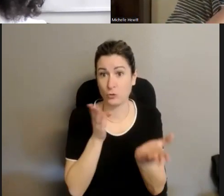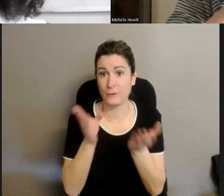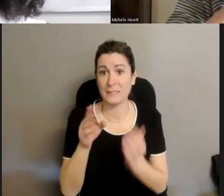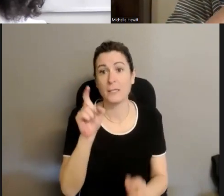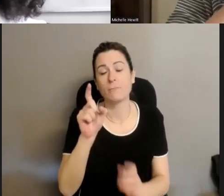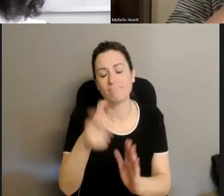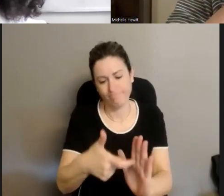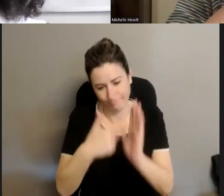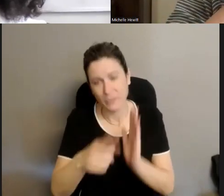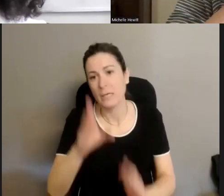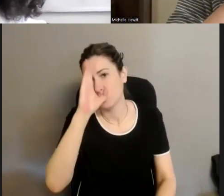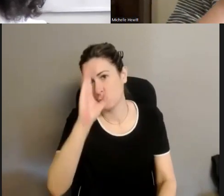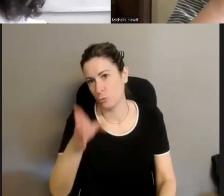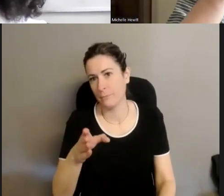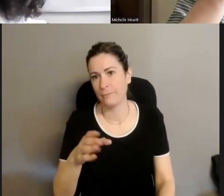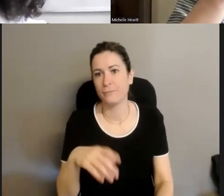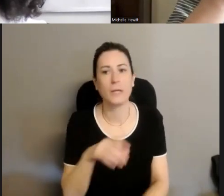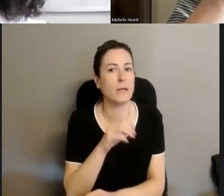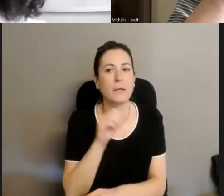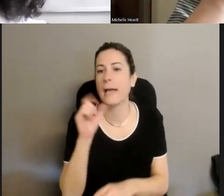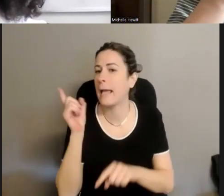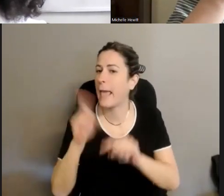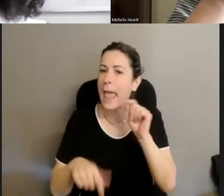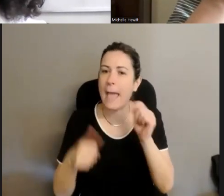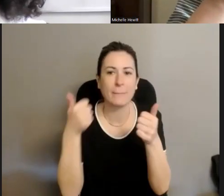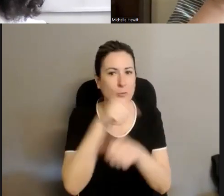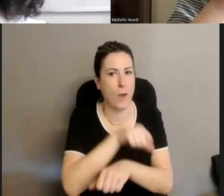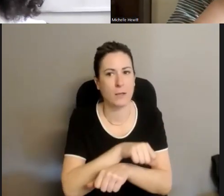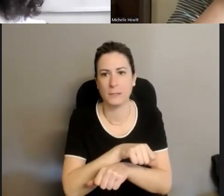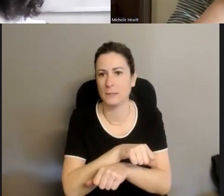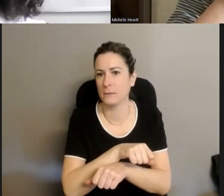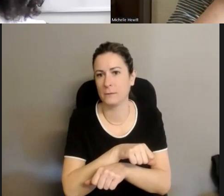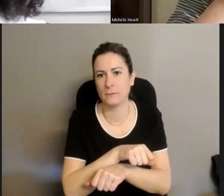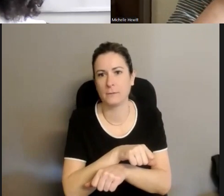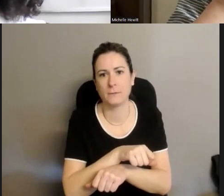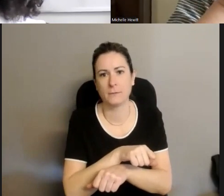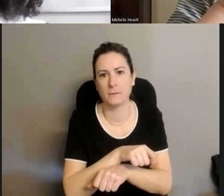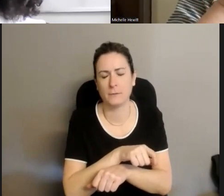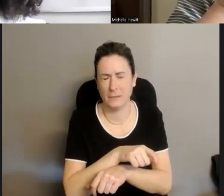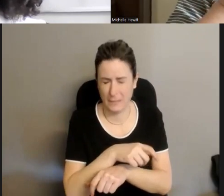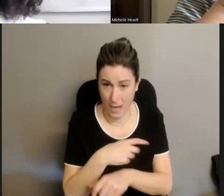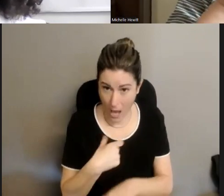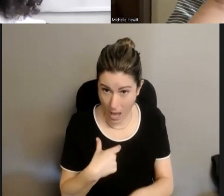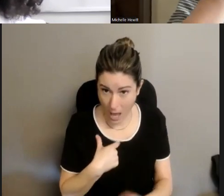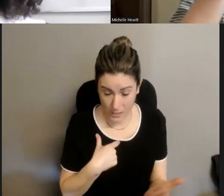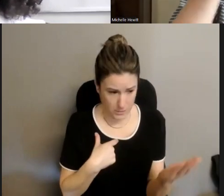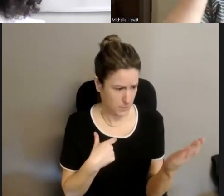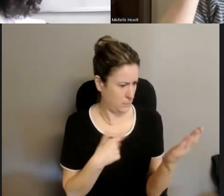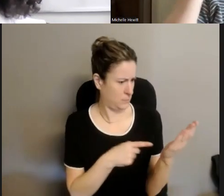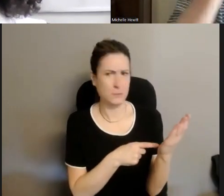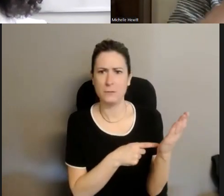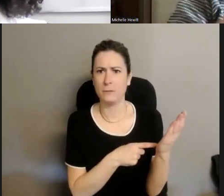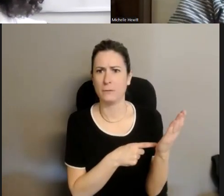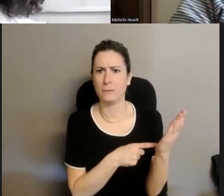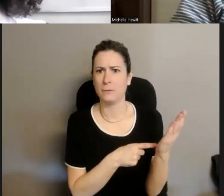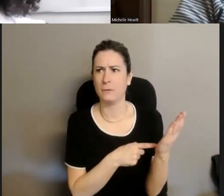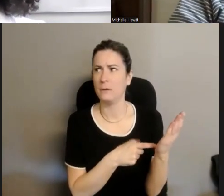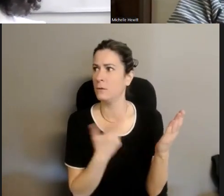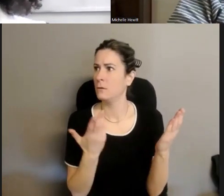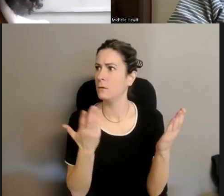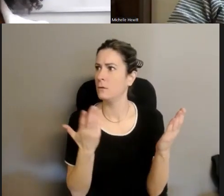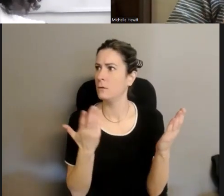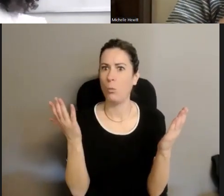ways, you know, who is the judge of who's sober and why? It's just, this is so, and, you know,